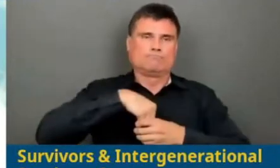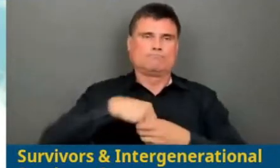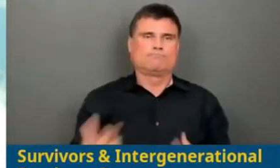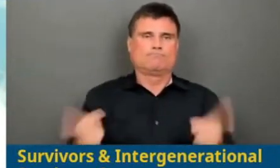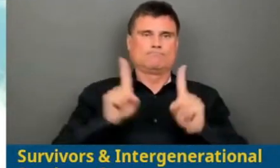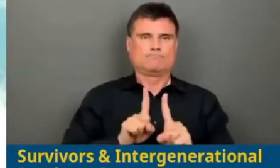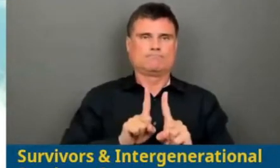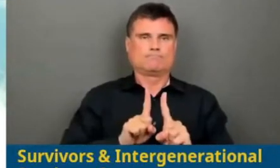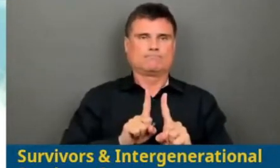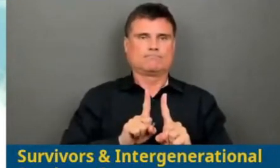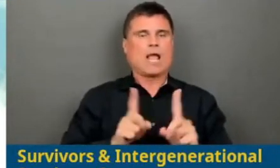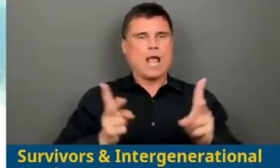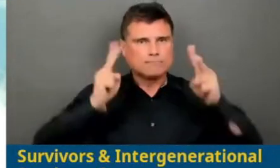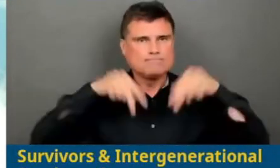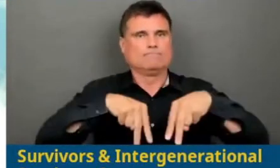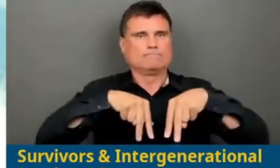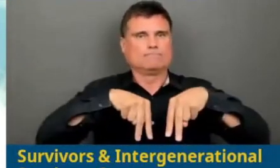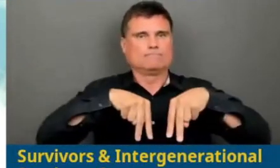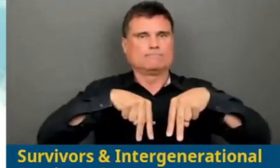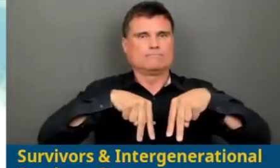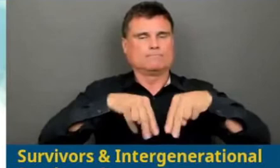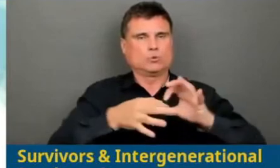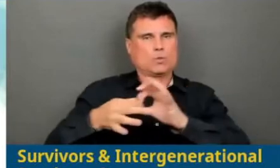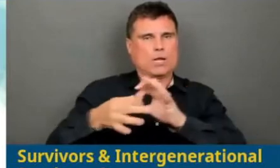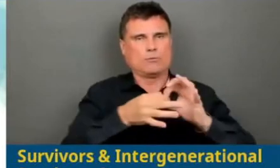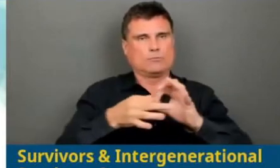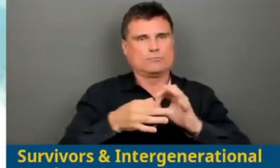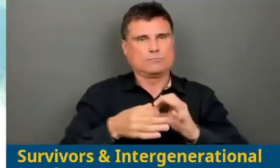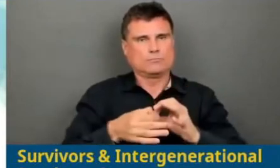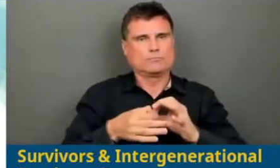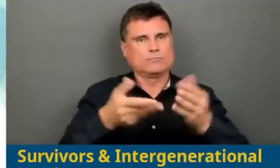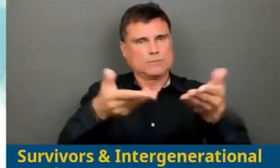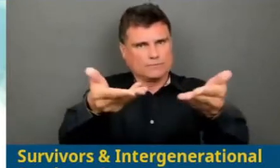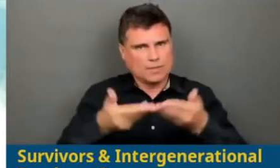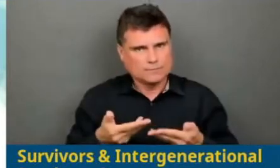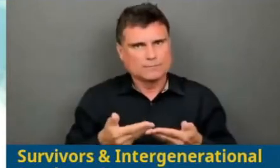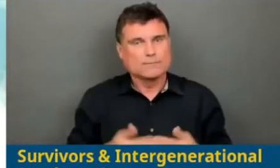And when she talked about the matriarchs and our children, that is why we fight.